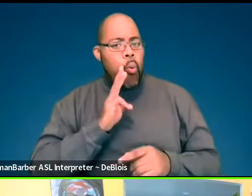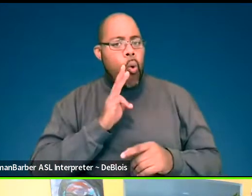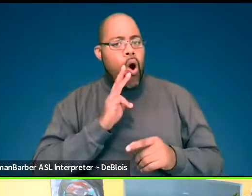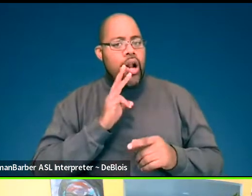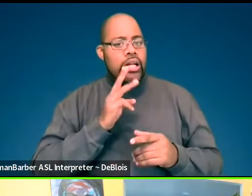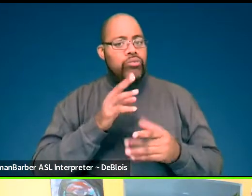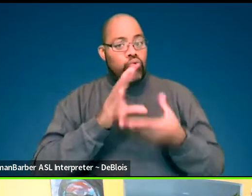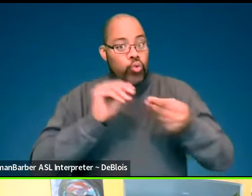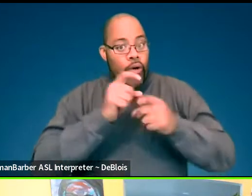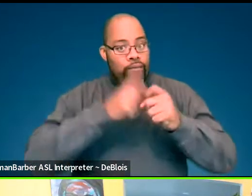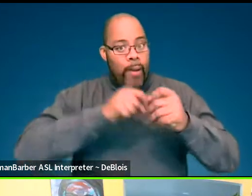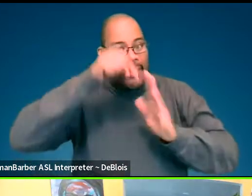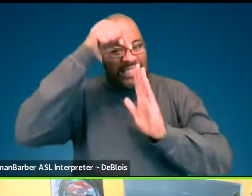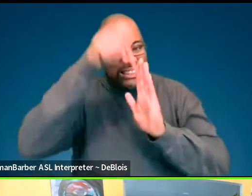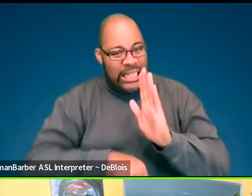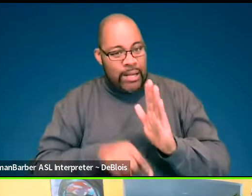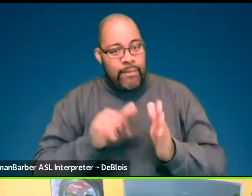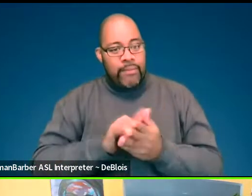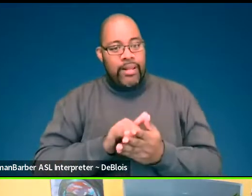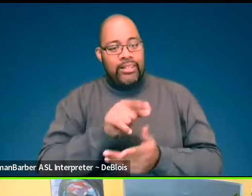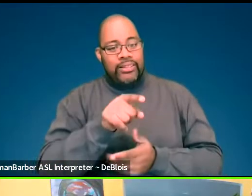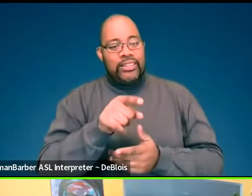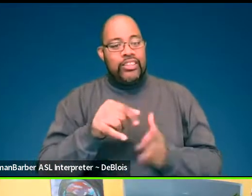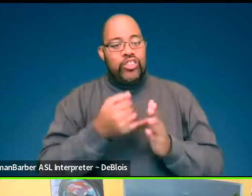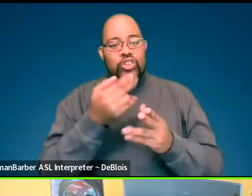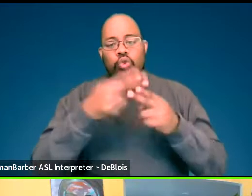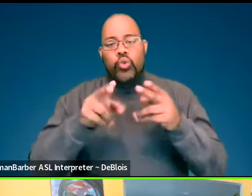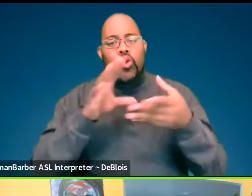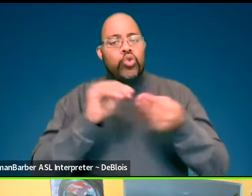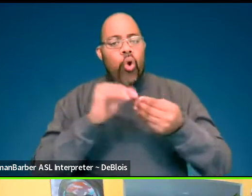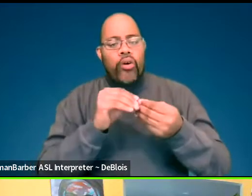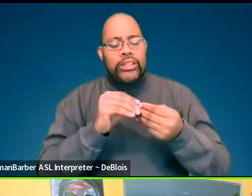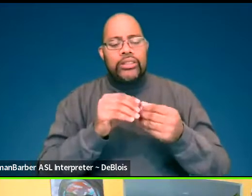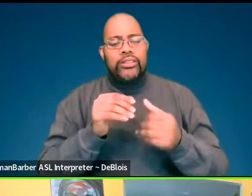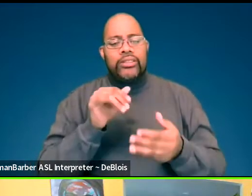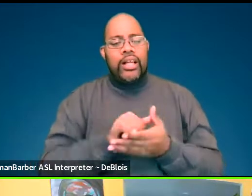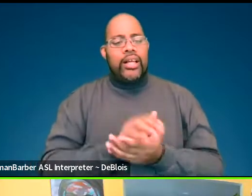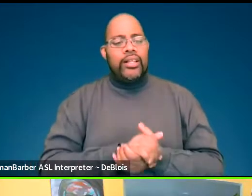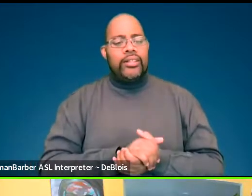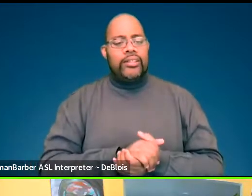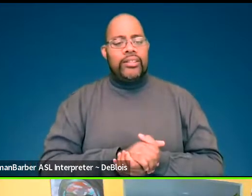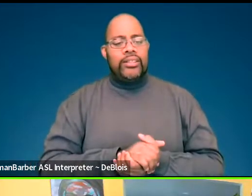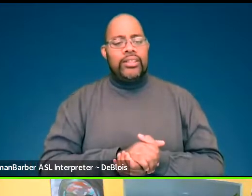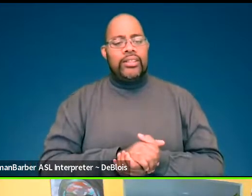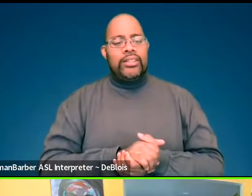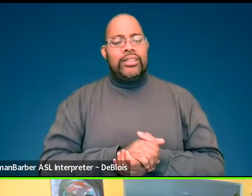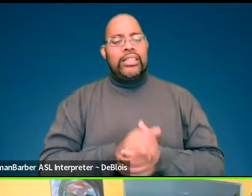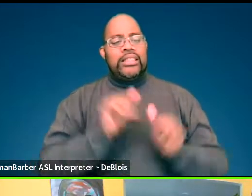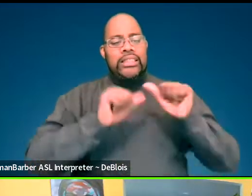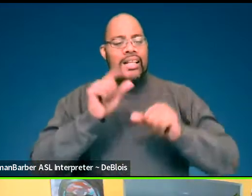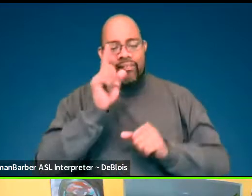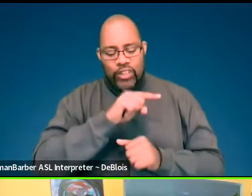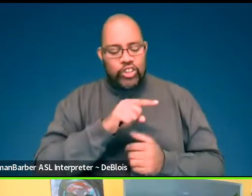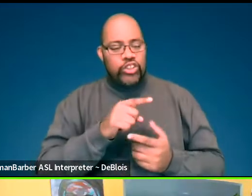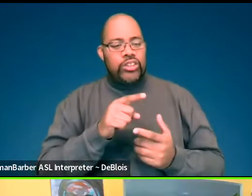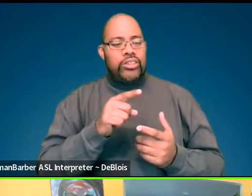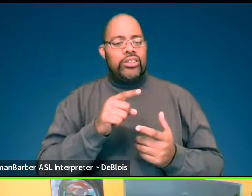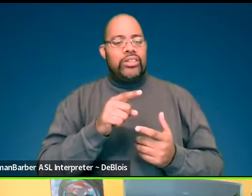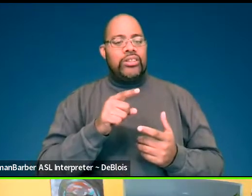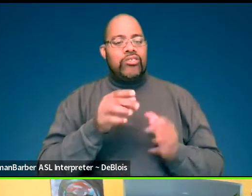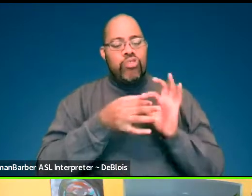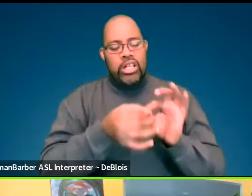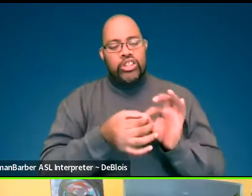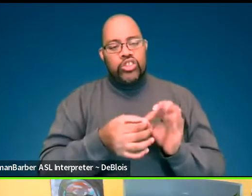Deep, which is an edited volume of just like short stories that are science fiction or speculative fiction in